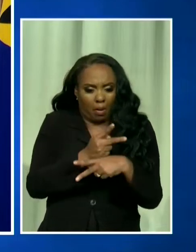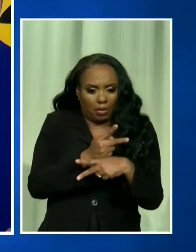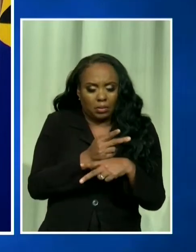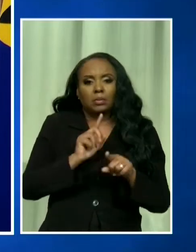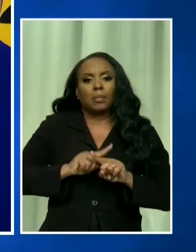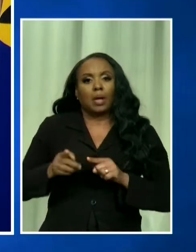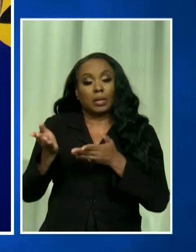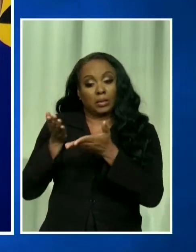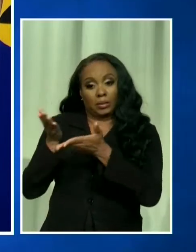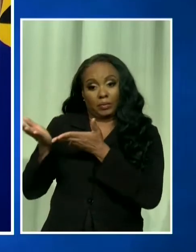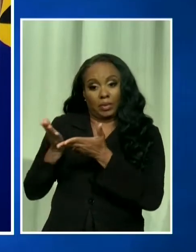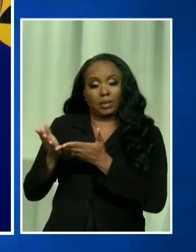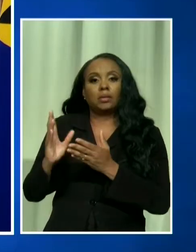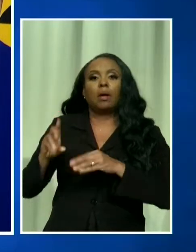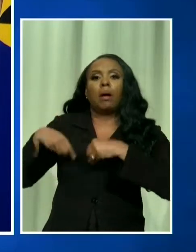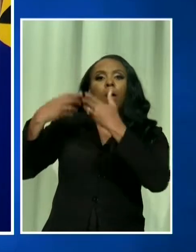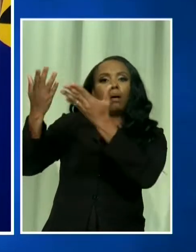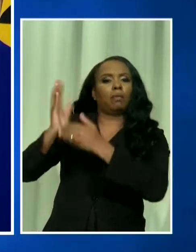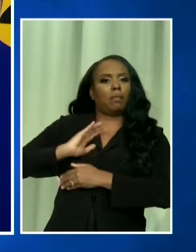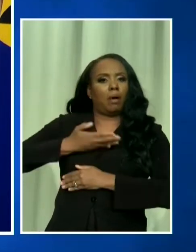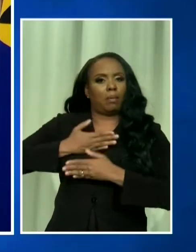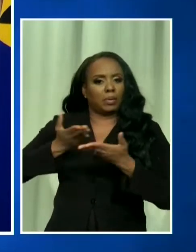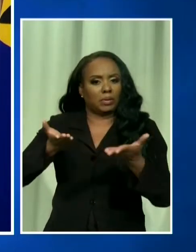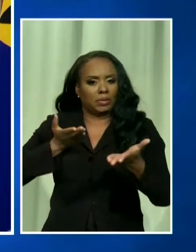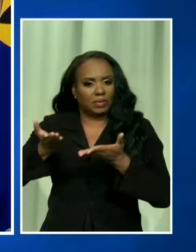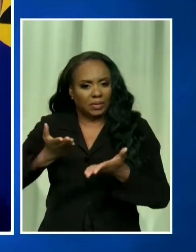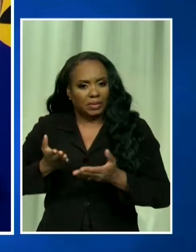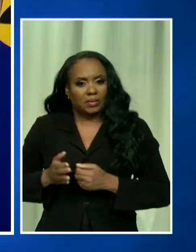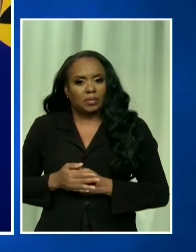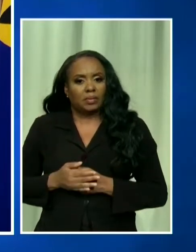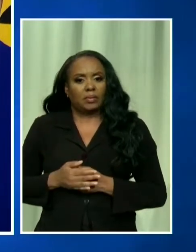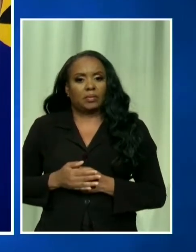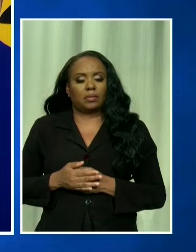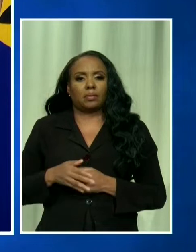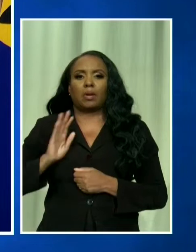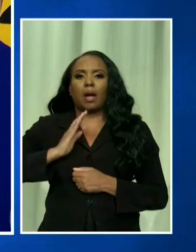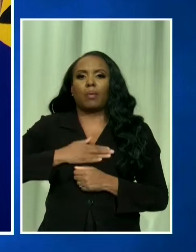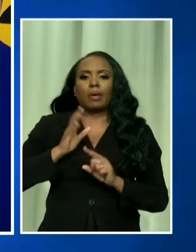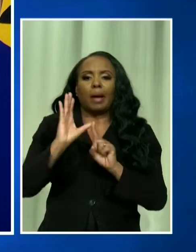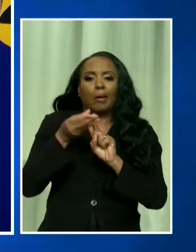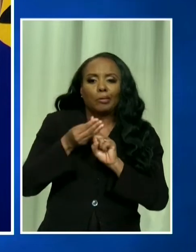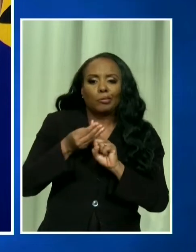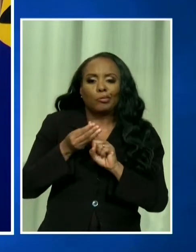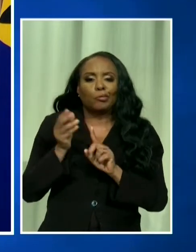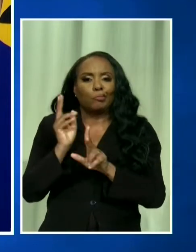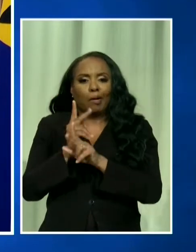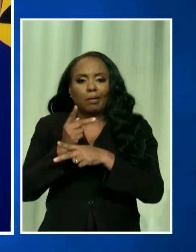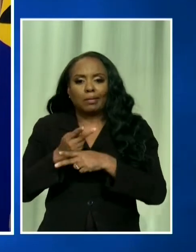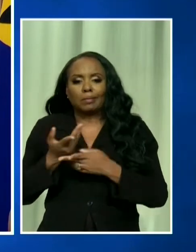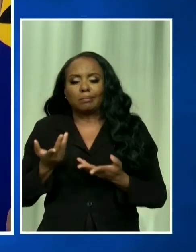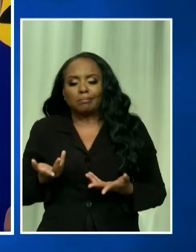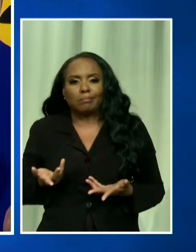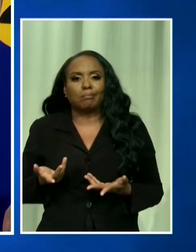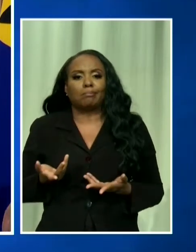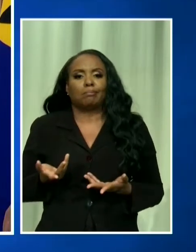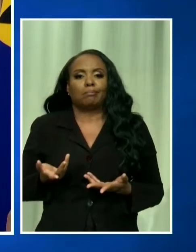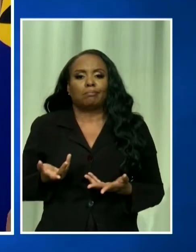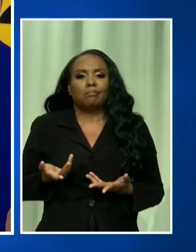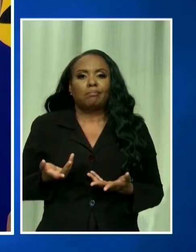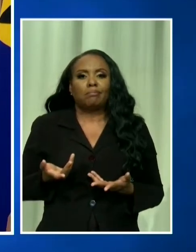services, the cultural products, if you like. You